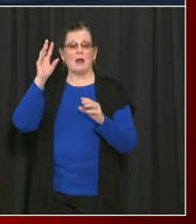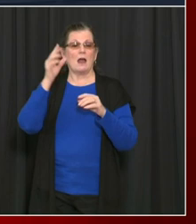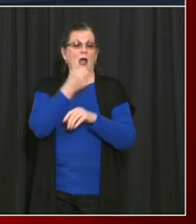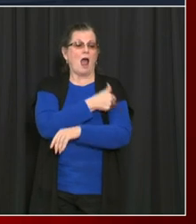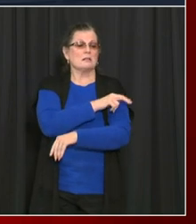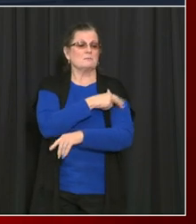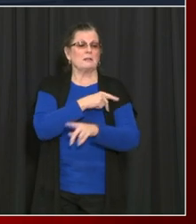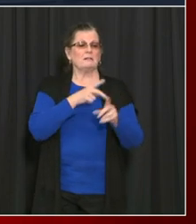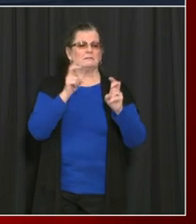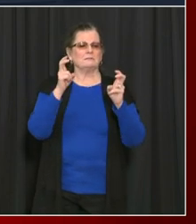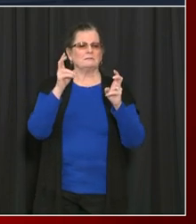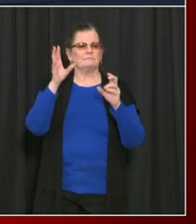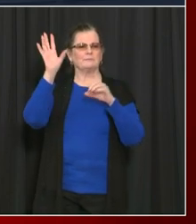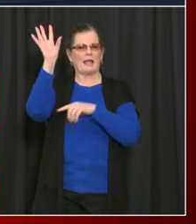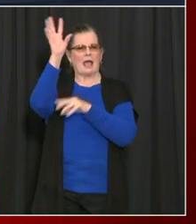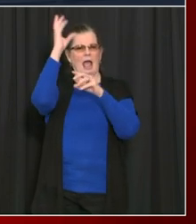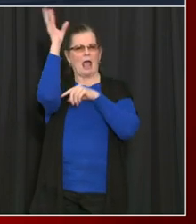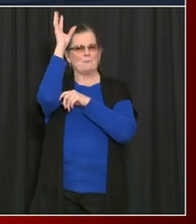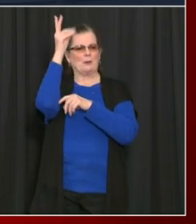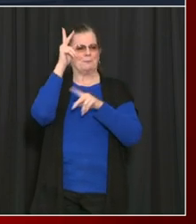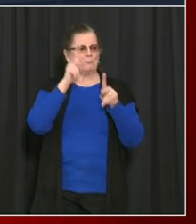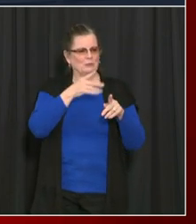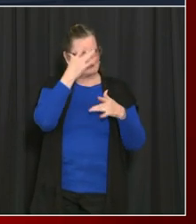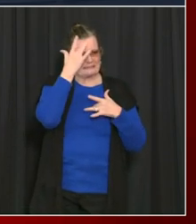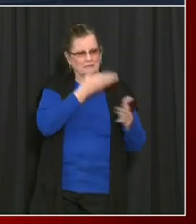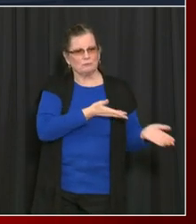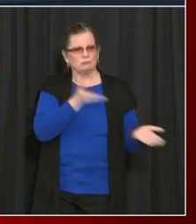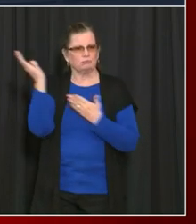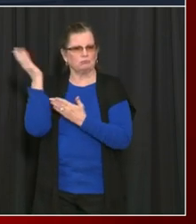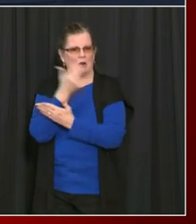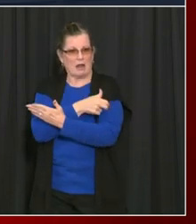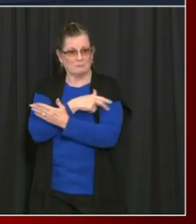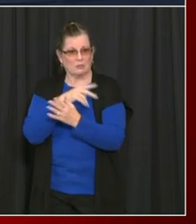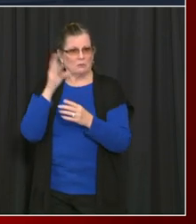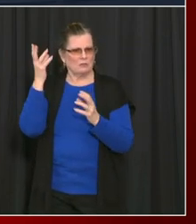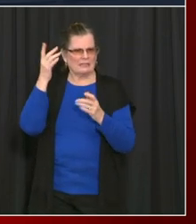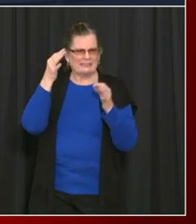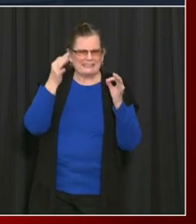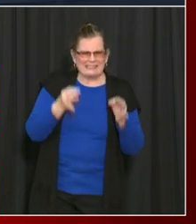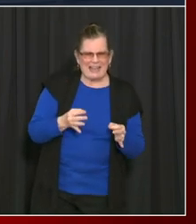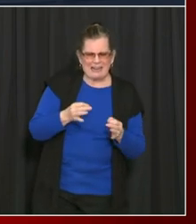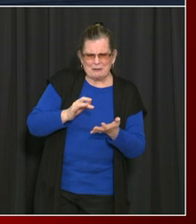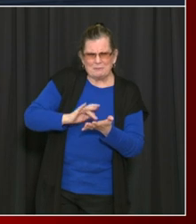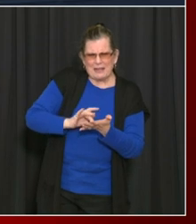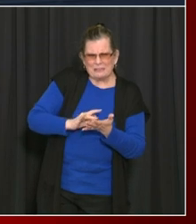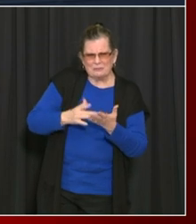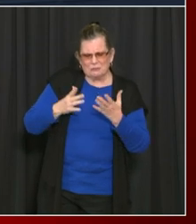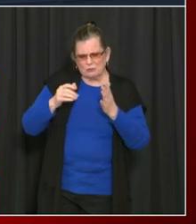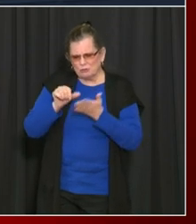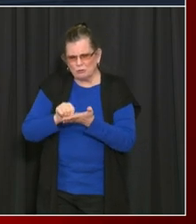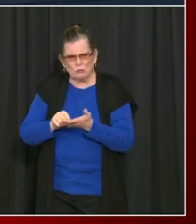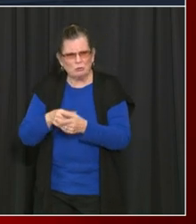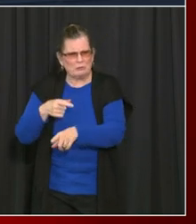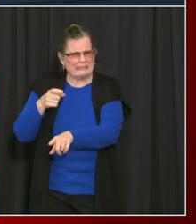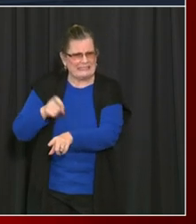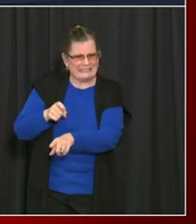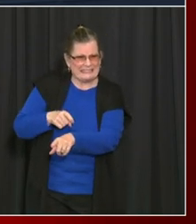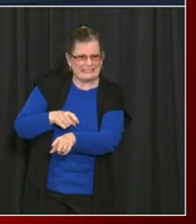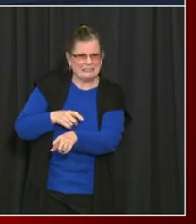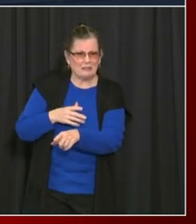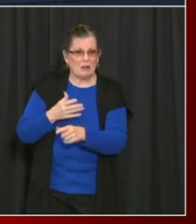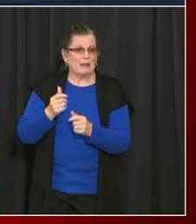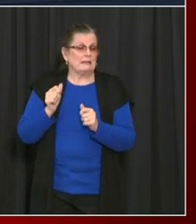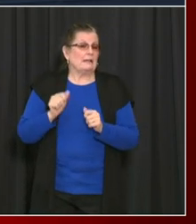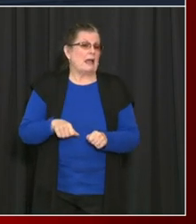facilities in the district will be making assessments to determine what types of medical and surgical procedures can be offered